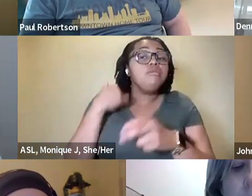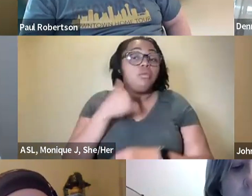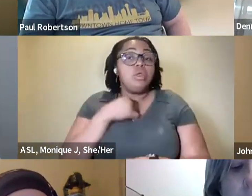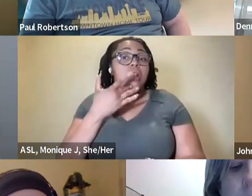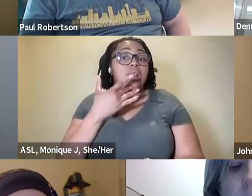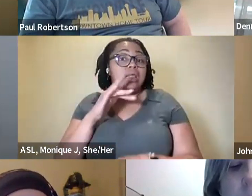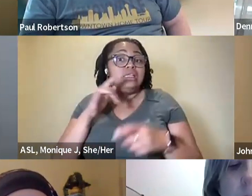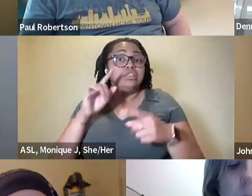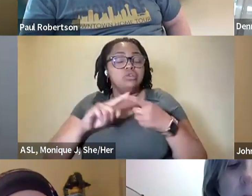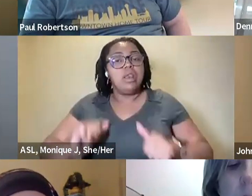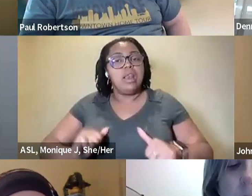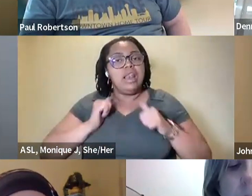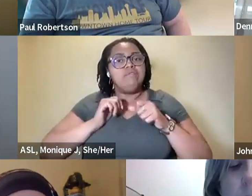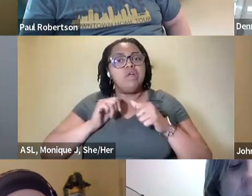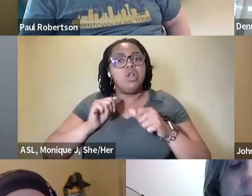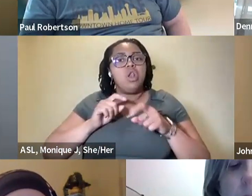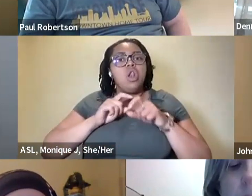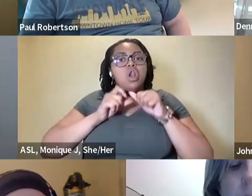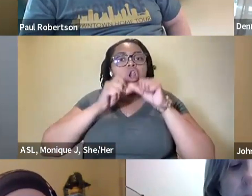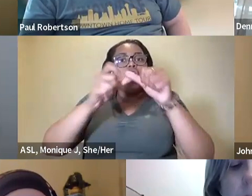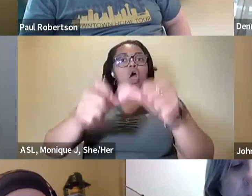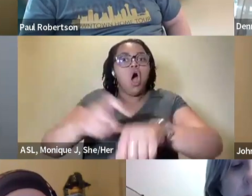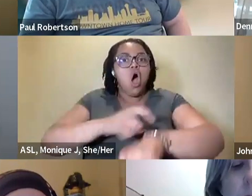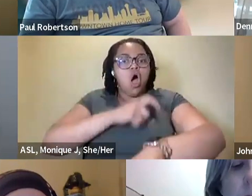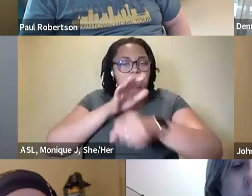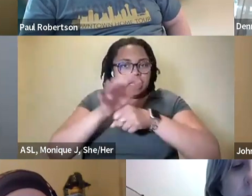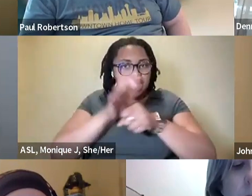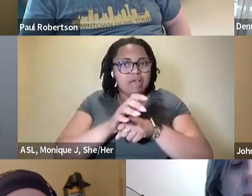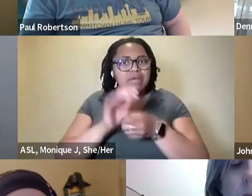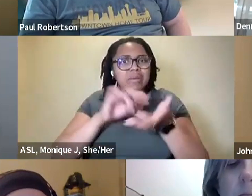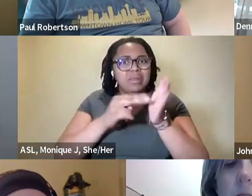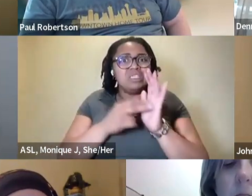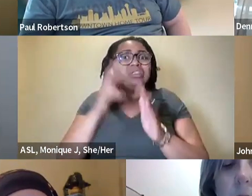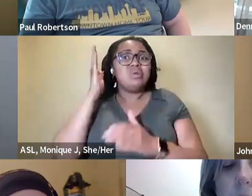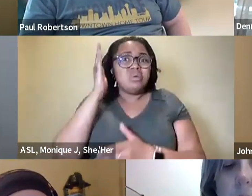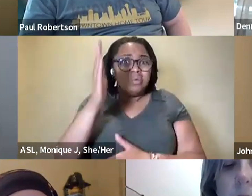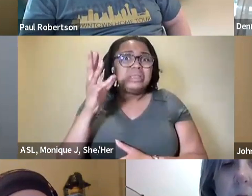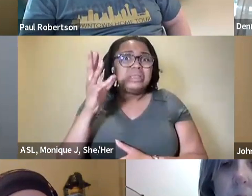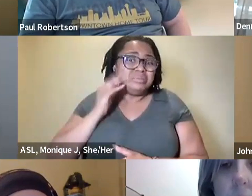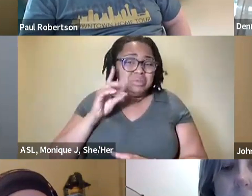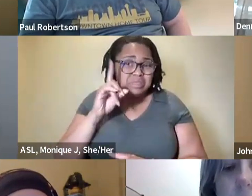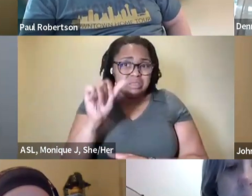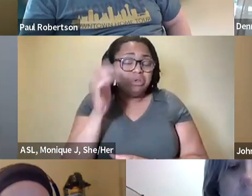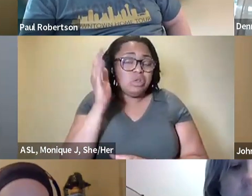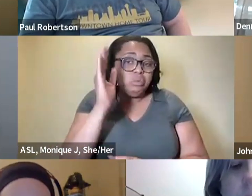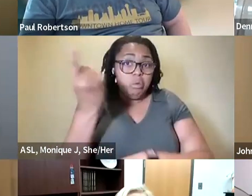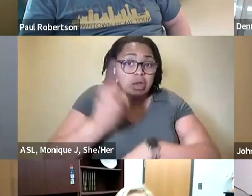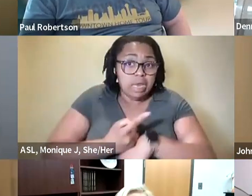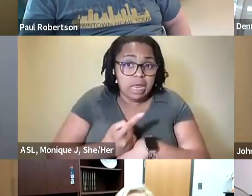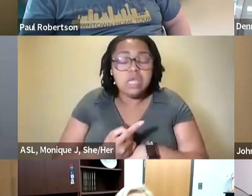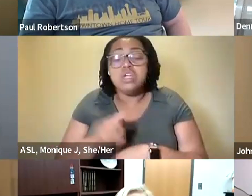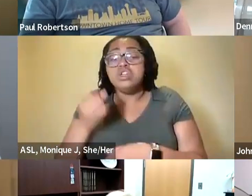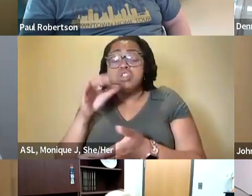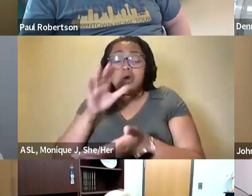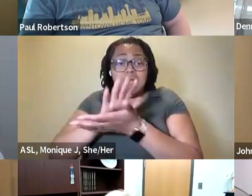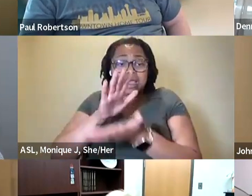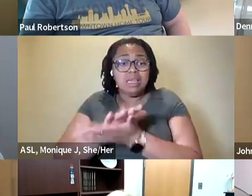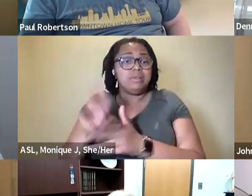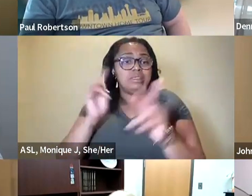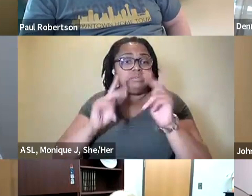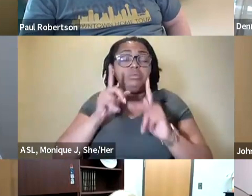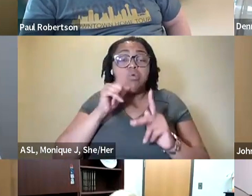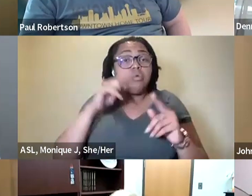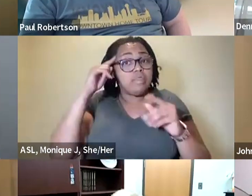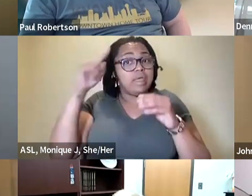kind. So this is part of what it is to be human. And so academics, people who are thinking about